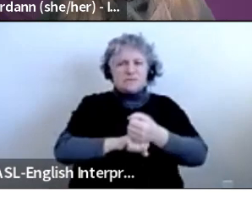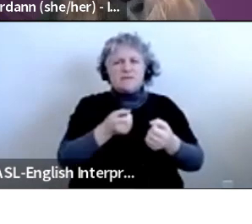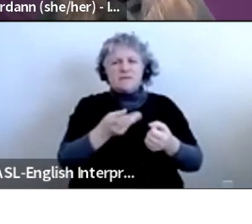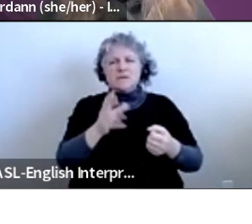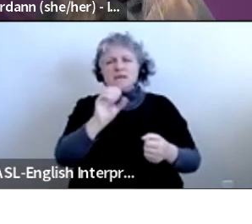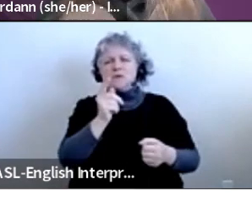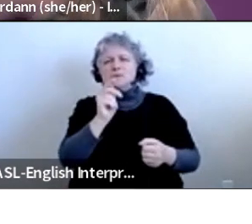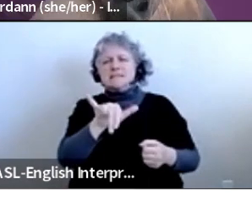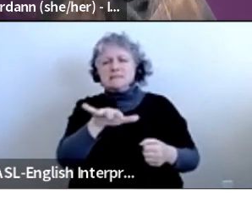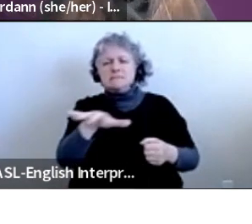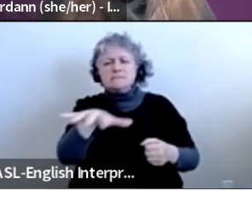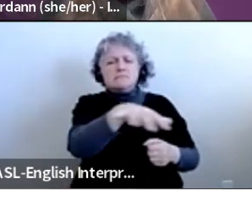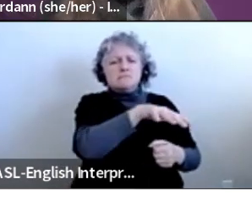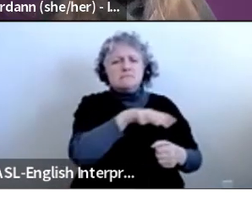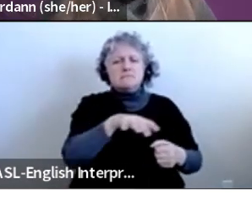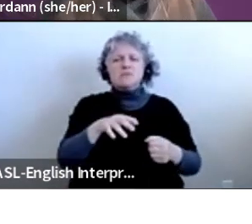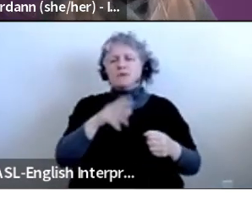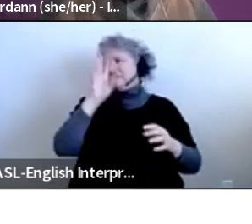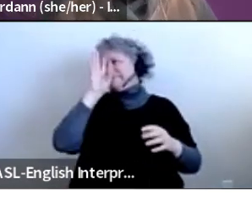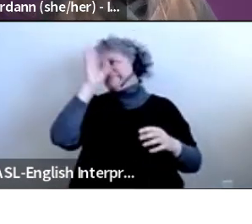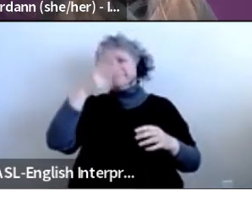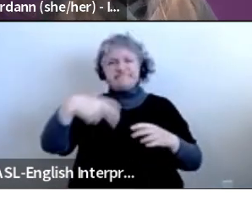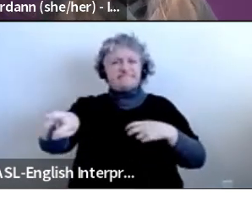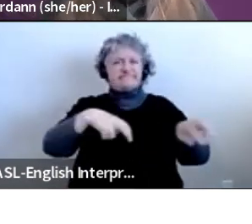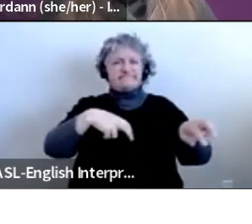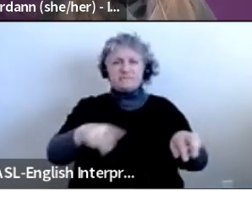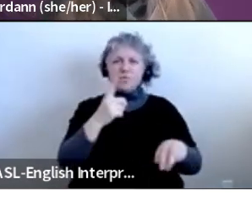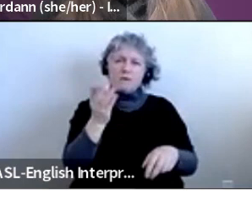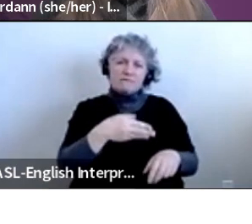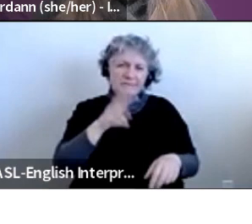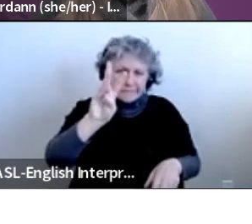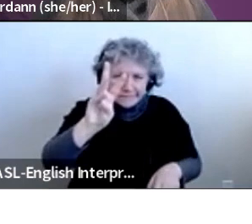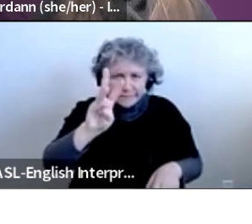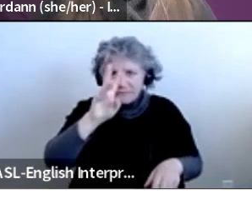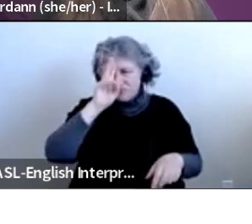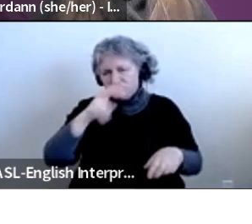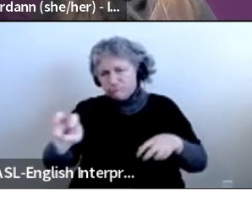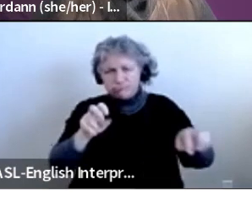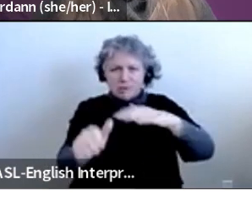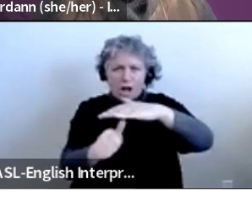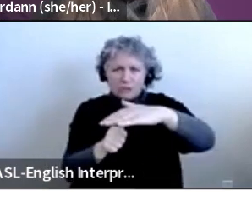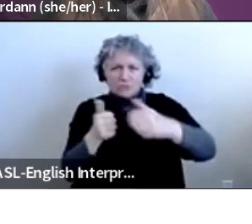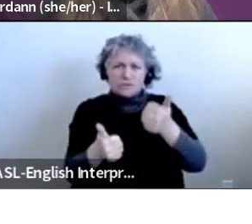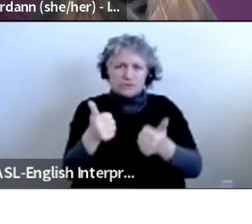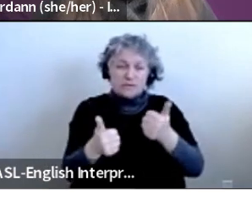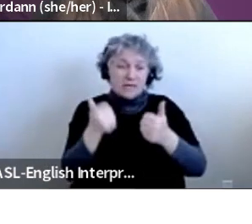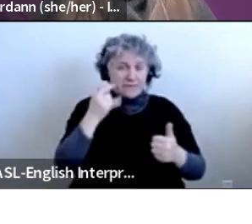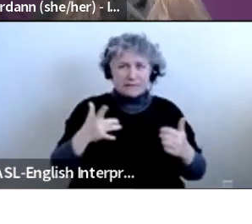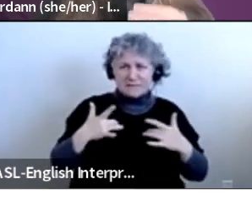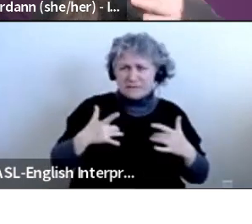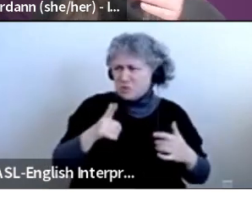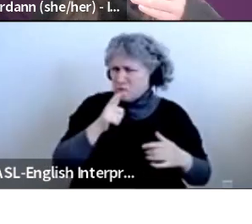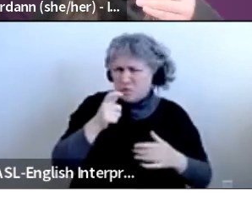be sorted randomly to one of the 6 centers. So again, if this is something you're concerned about and